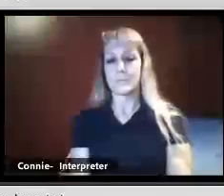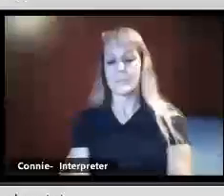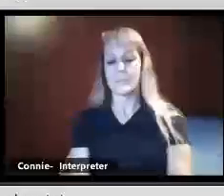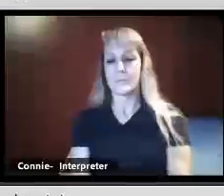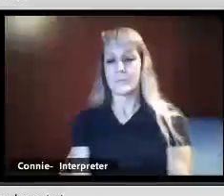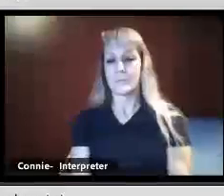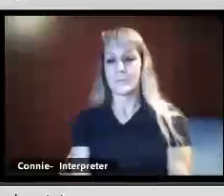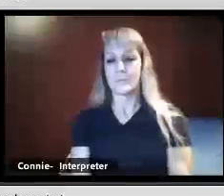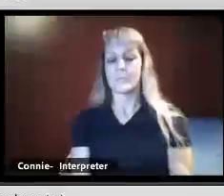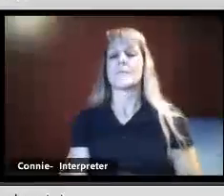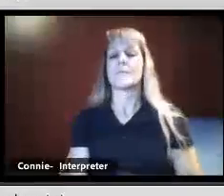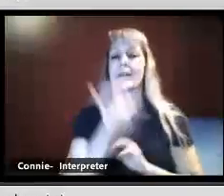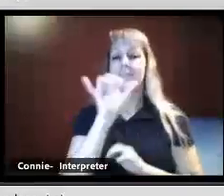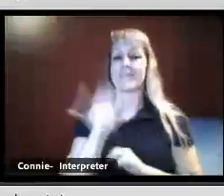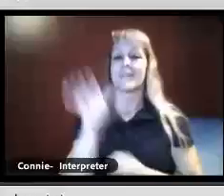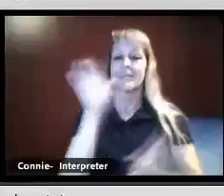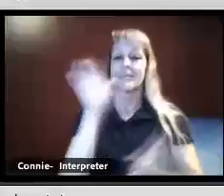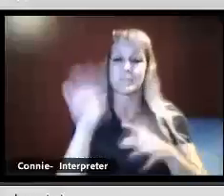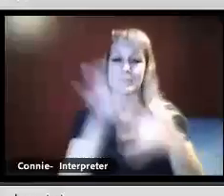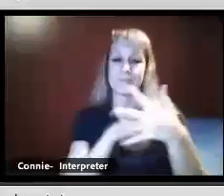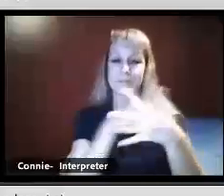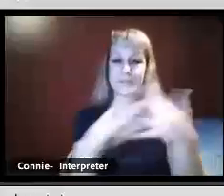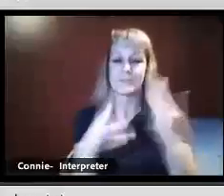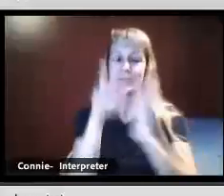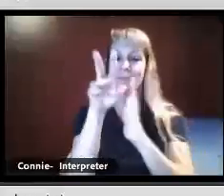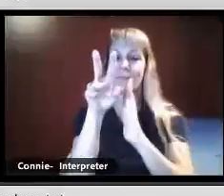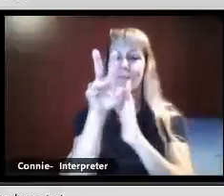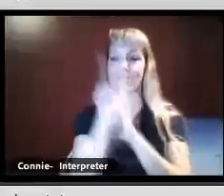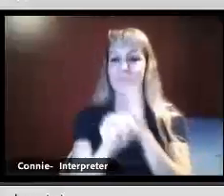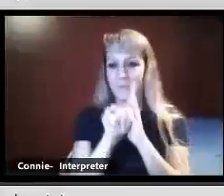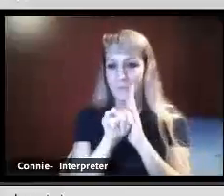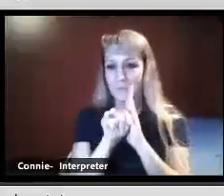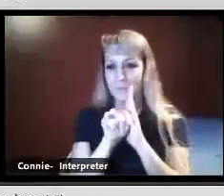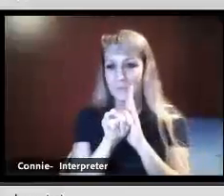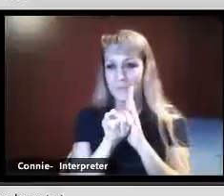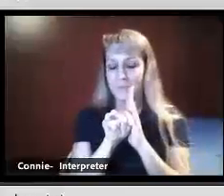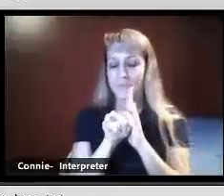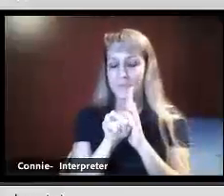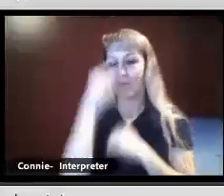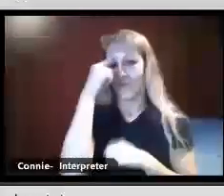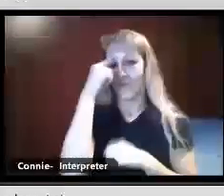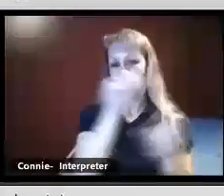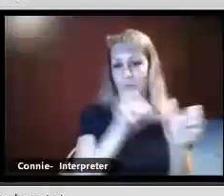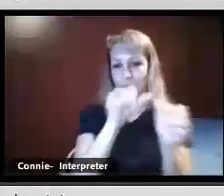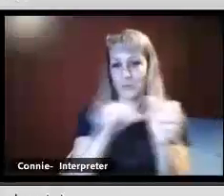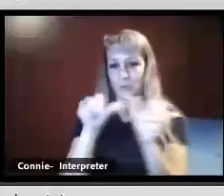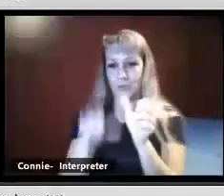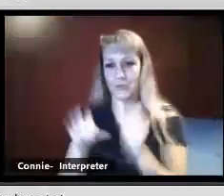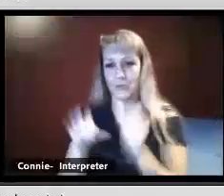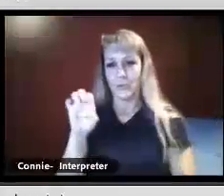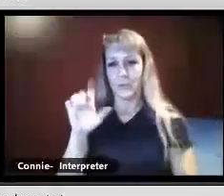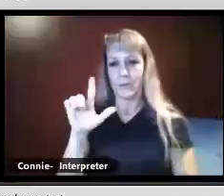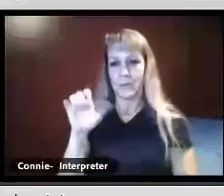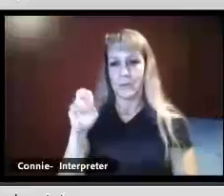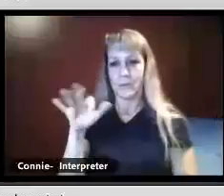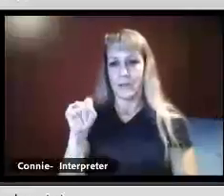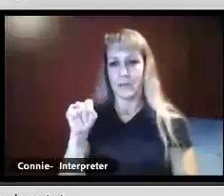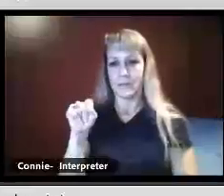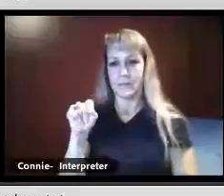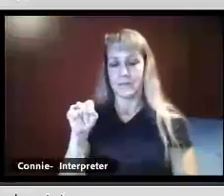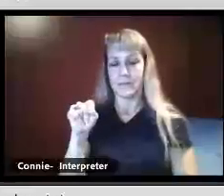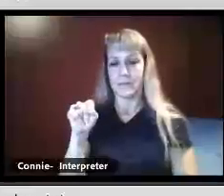This is the periodic table of videos. For each one of the elements in the periodic table, as